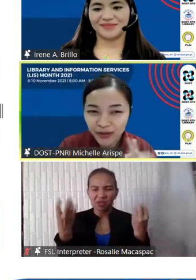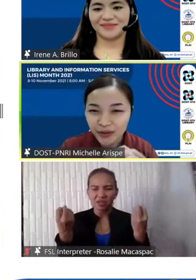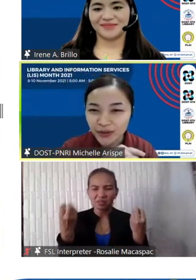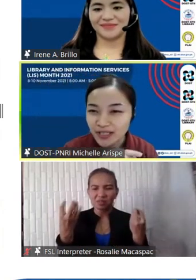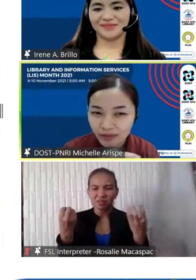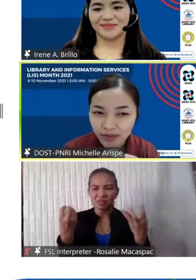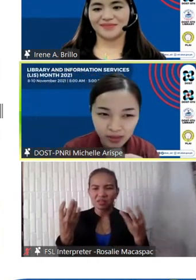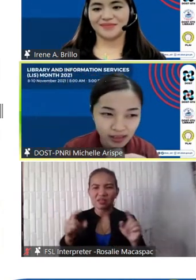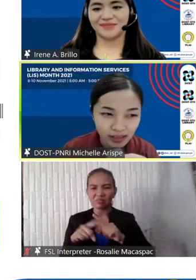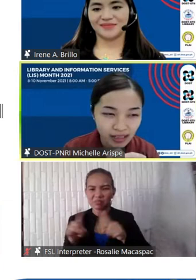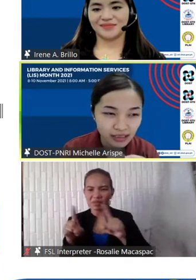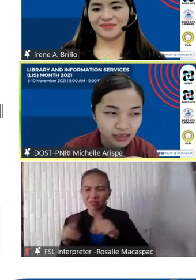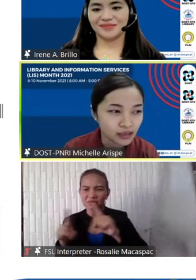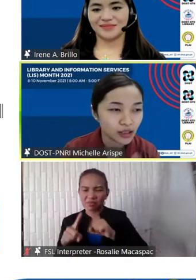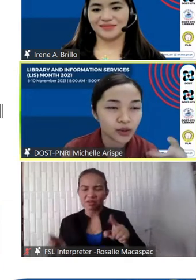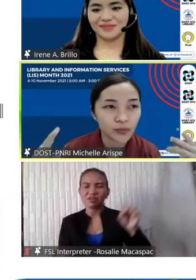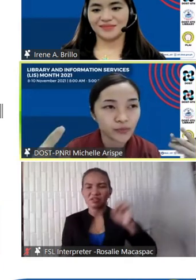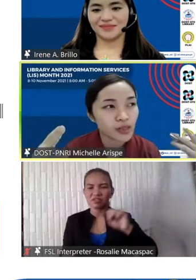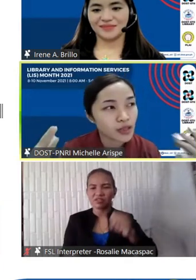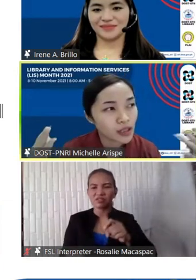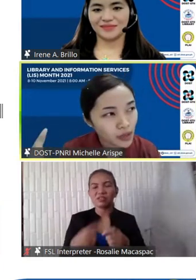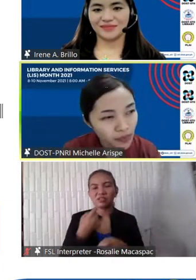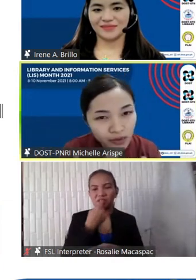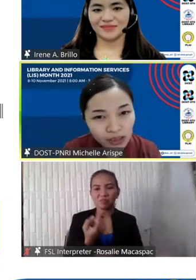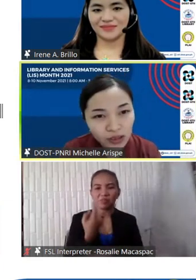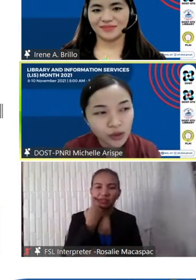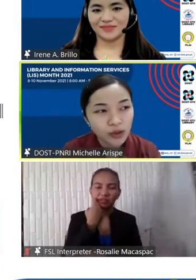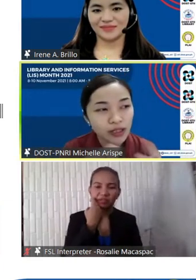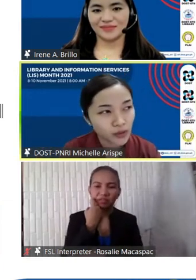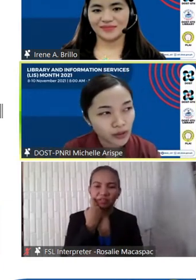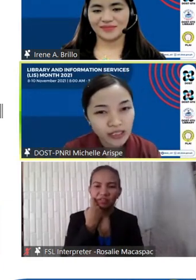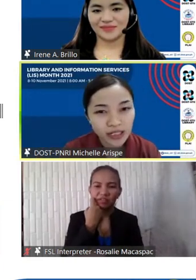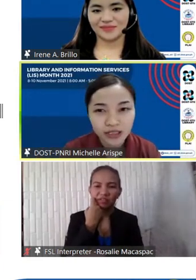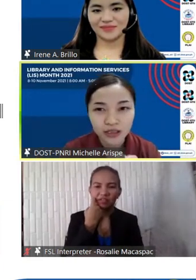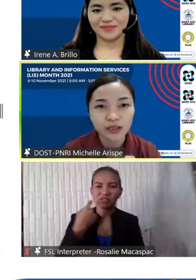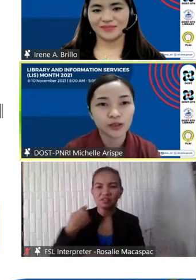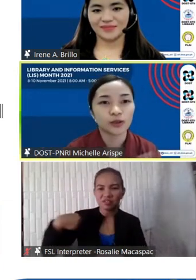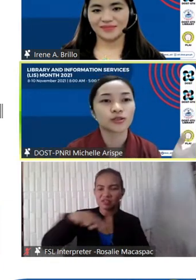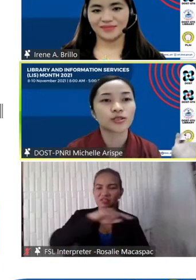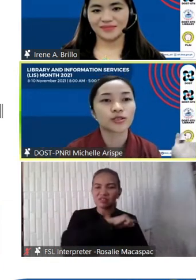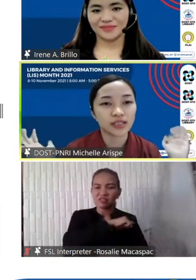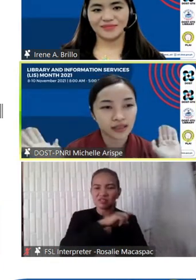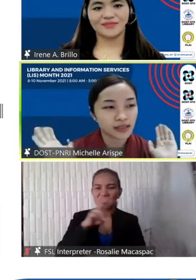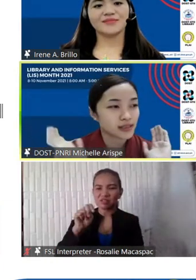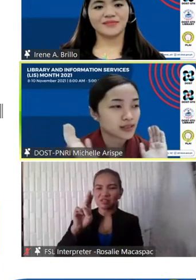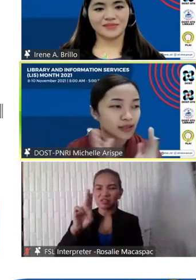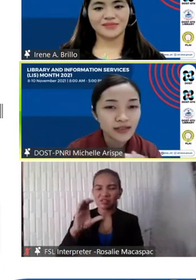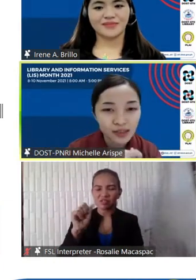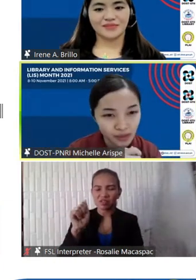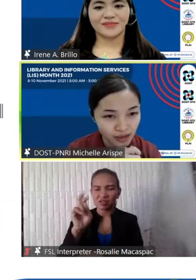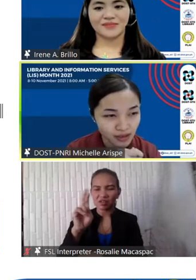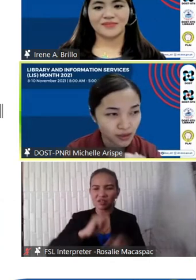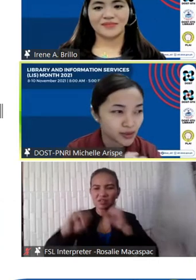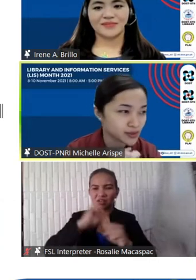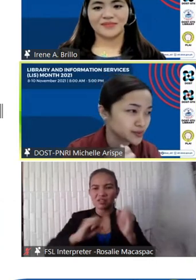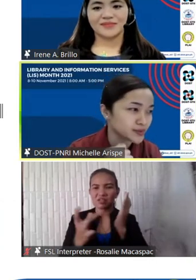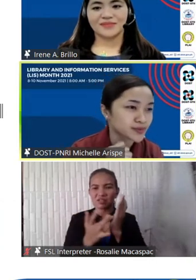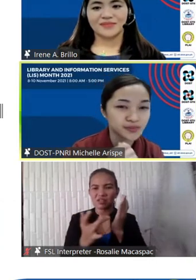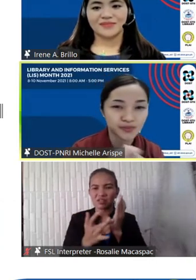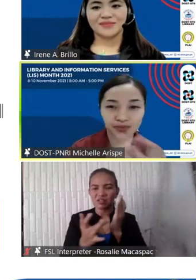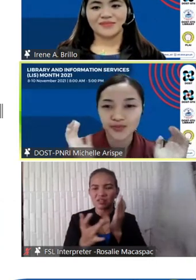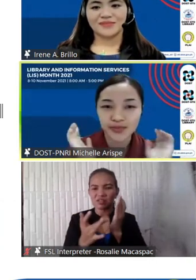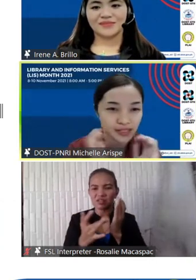talaga, no? Katulad ng sinabi ko talaga kanina, yung kami po dito in nuclear science and technology, it's a nice mix